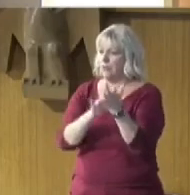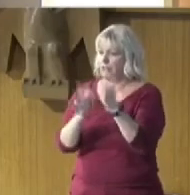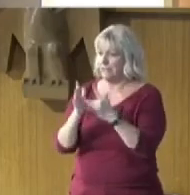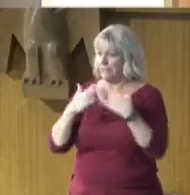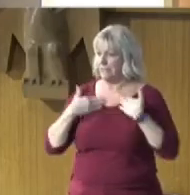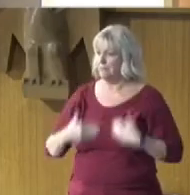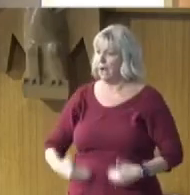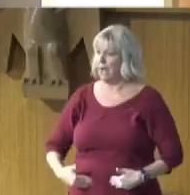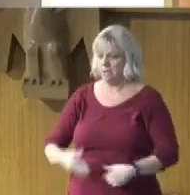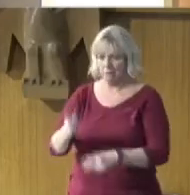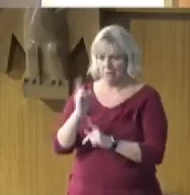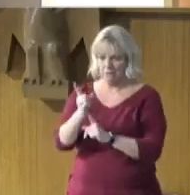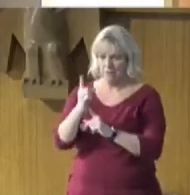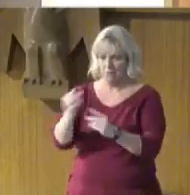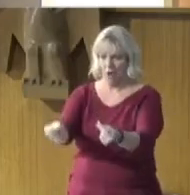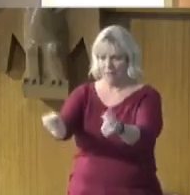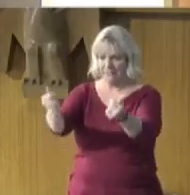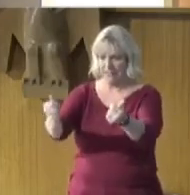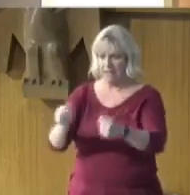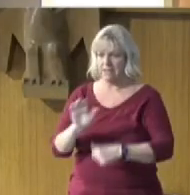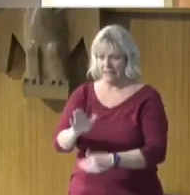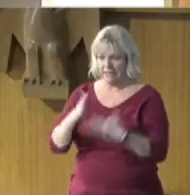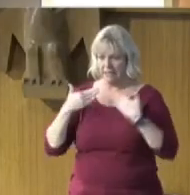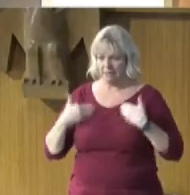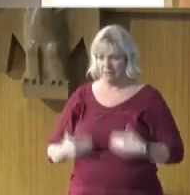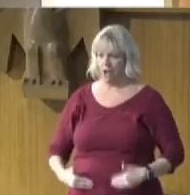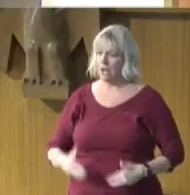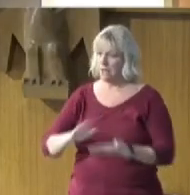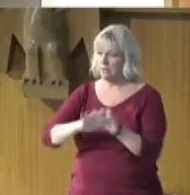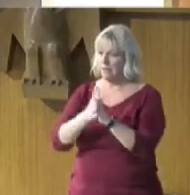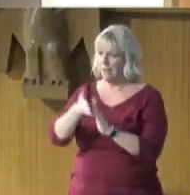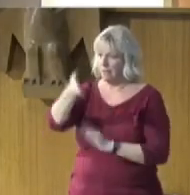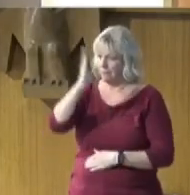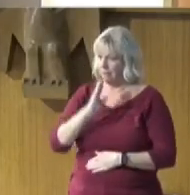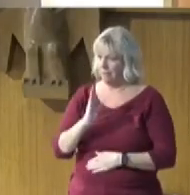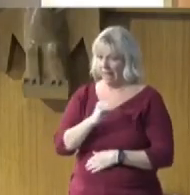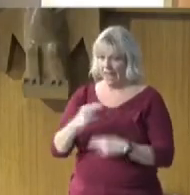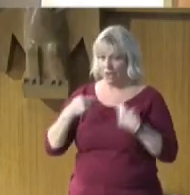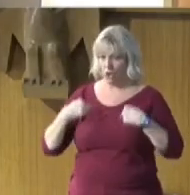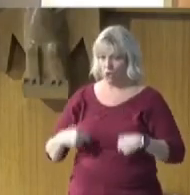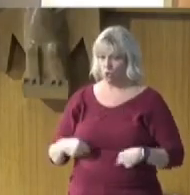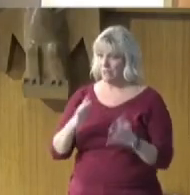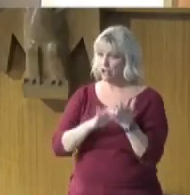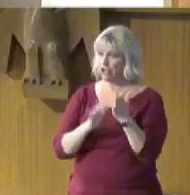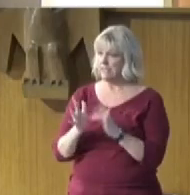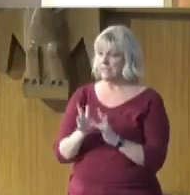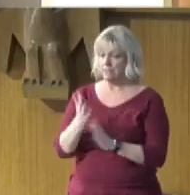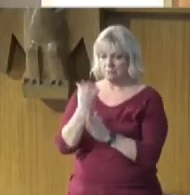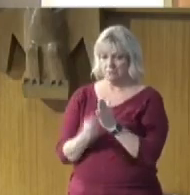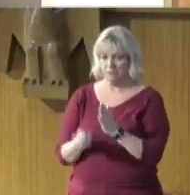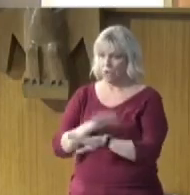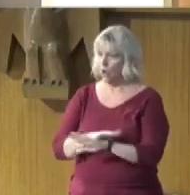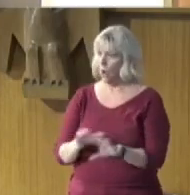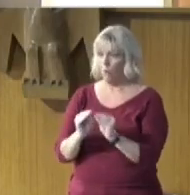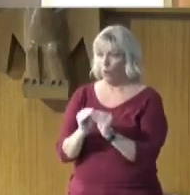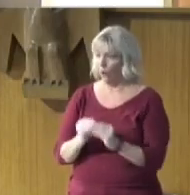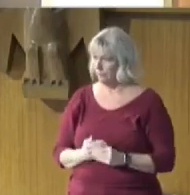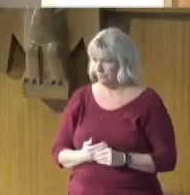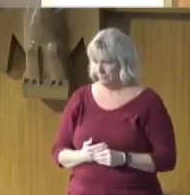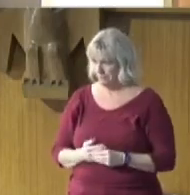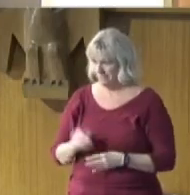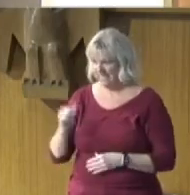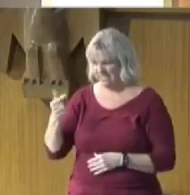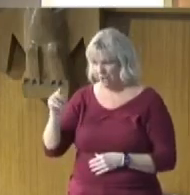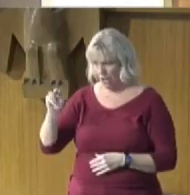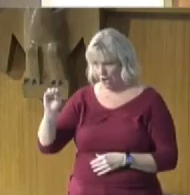and all of a sudden, the body became fully divine, and the human Jesus ceased to exist for the time being.